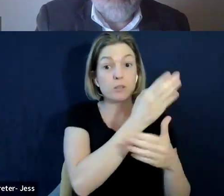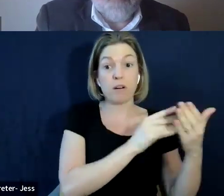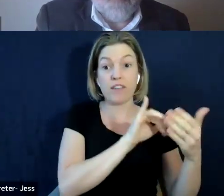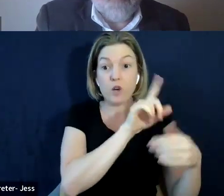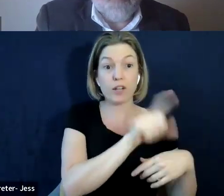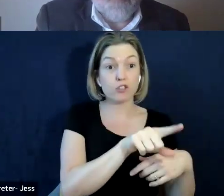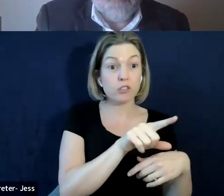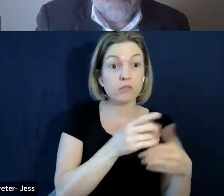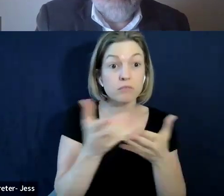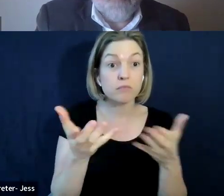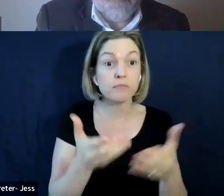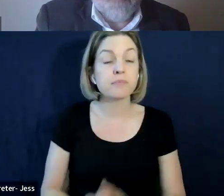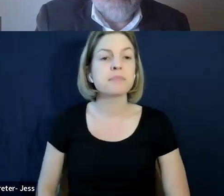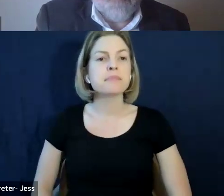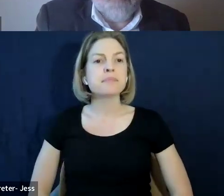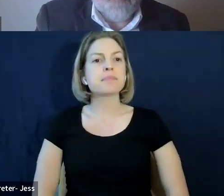Jason's question.